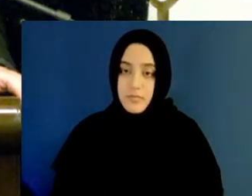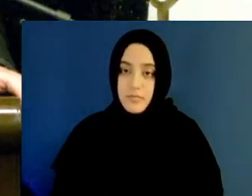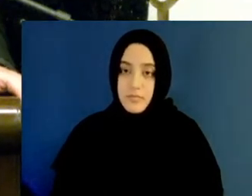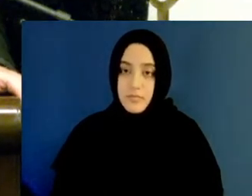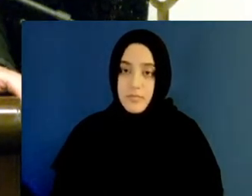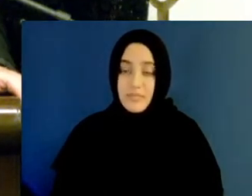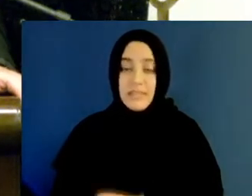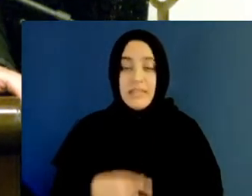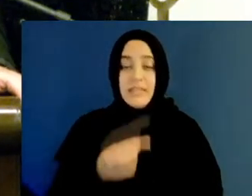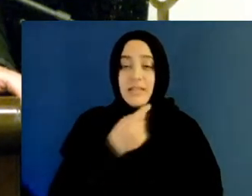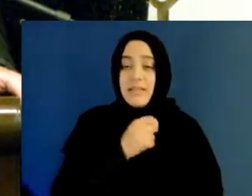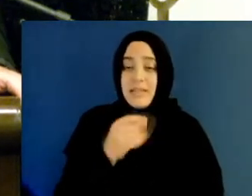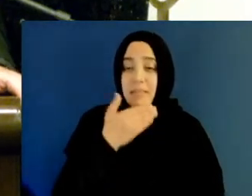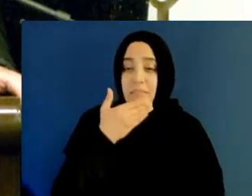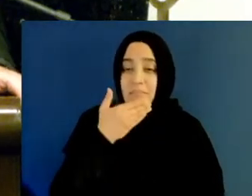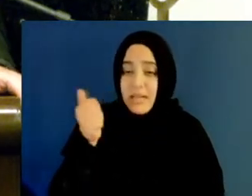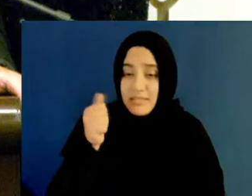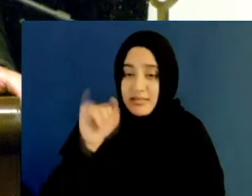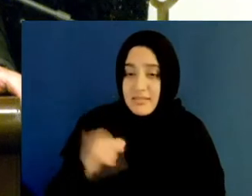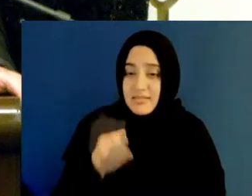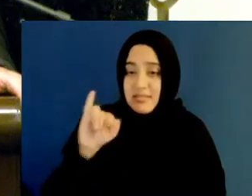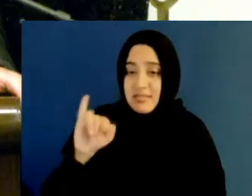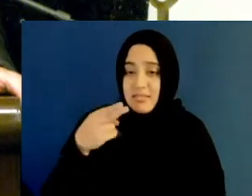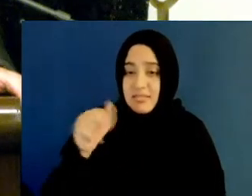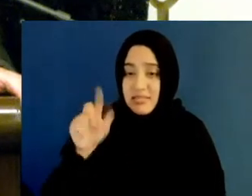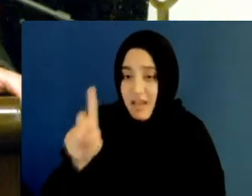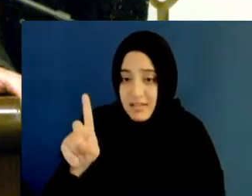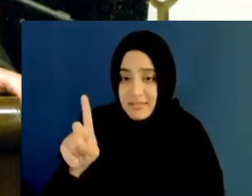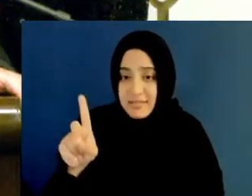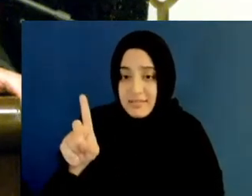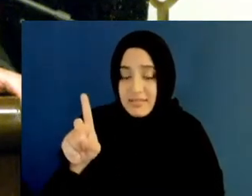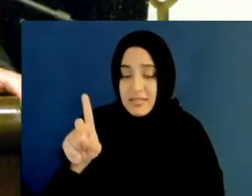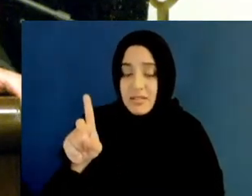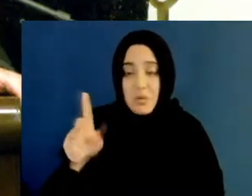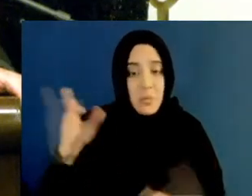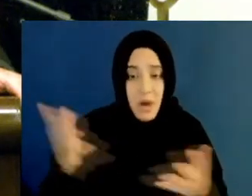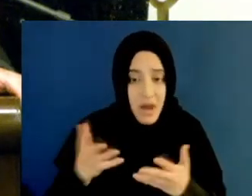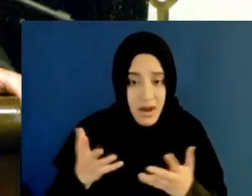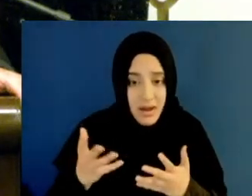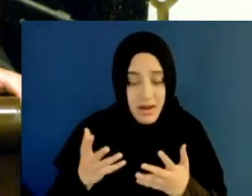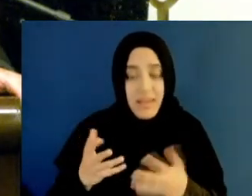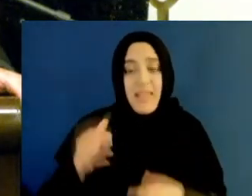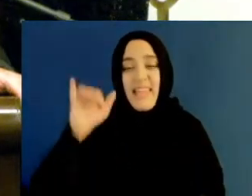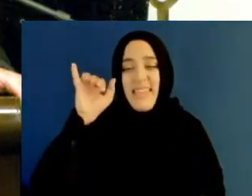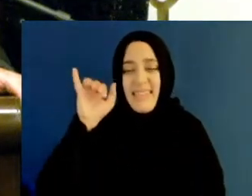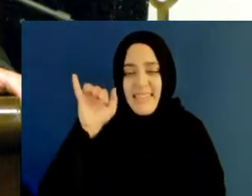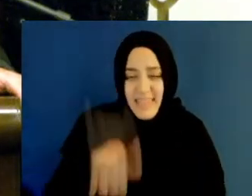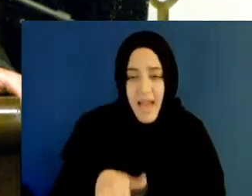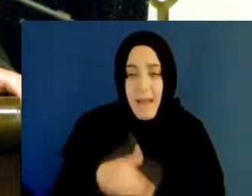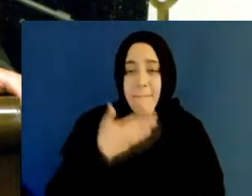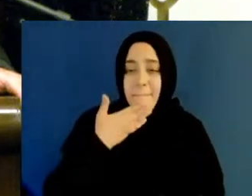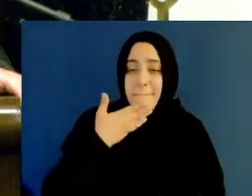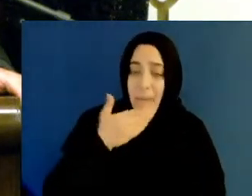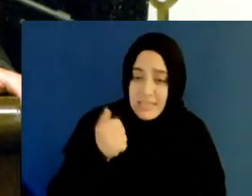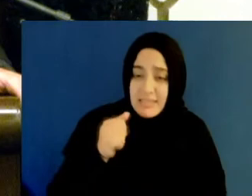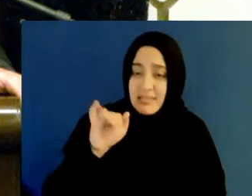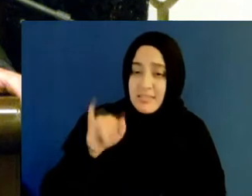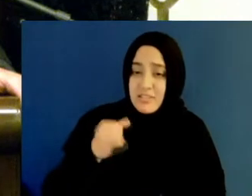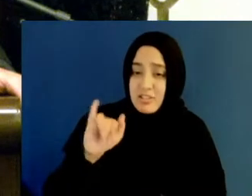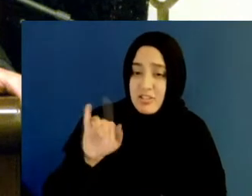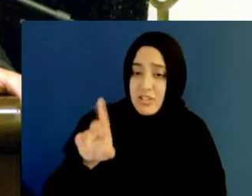best of jihad is that which jihad? The best of jihad is when a